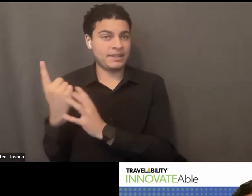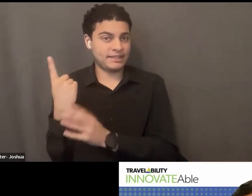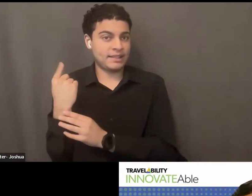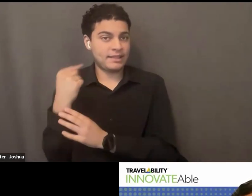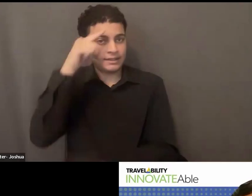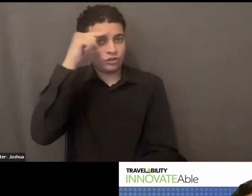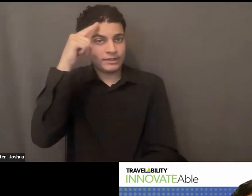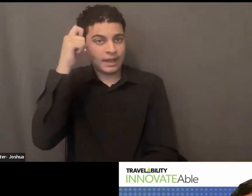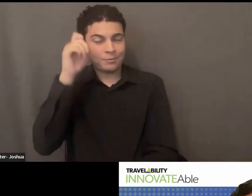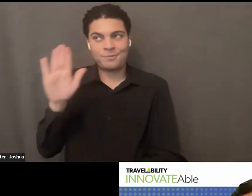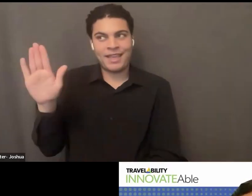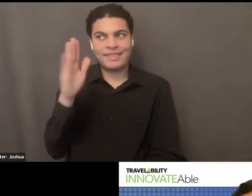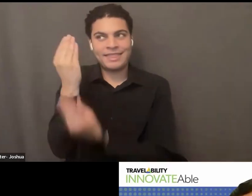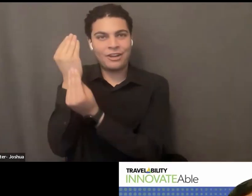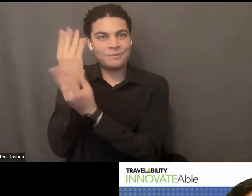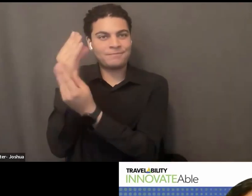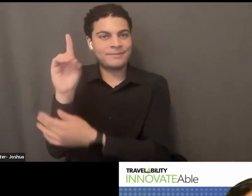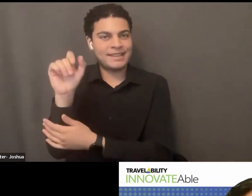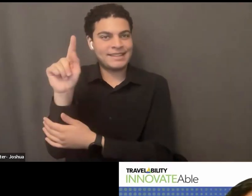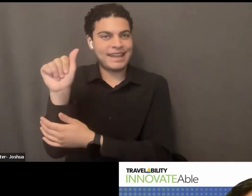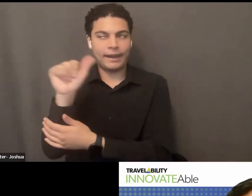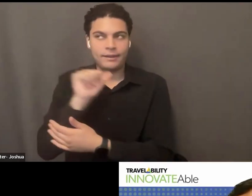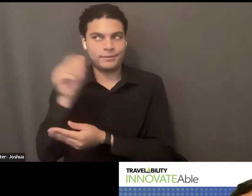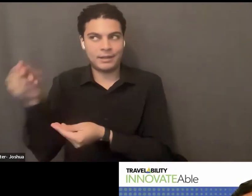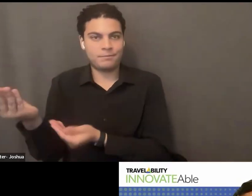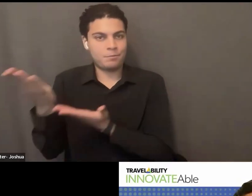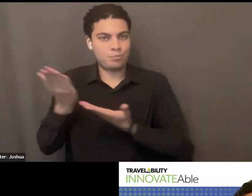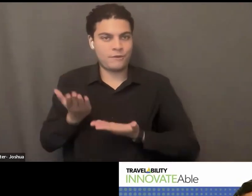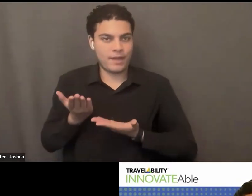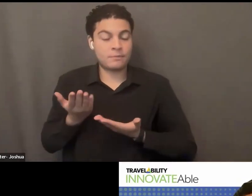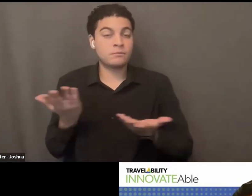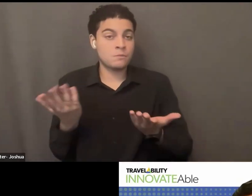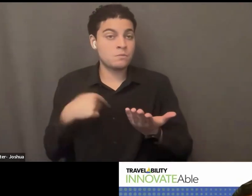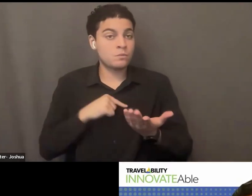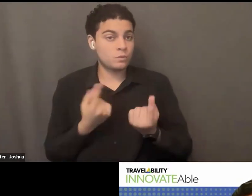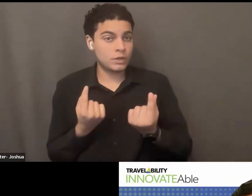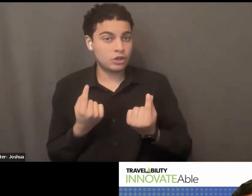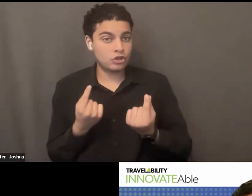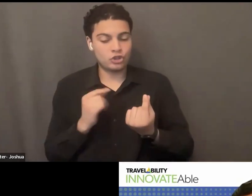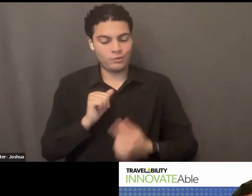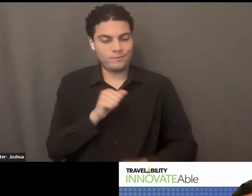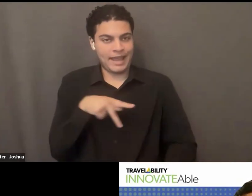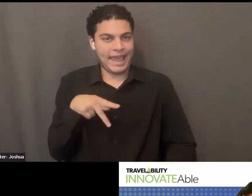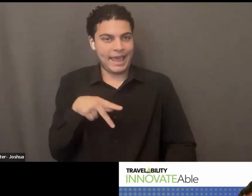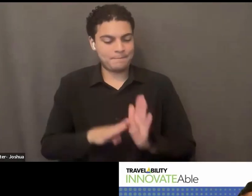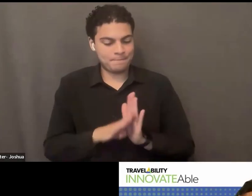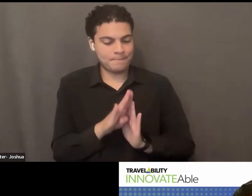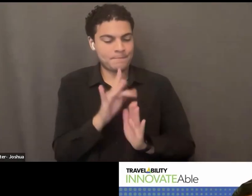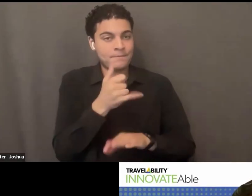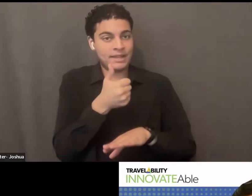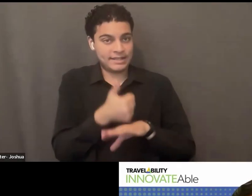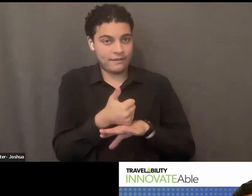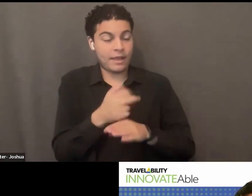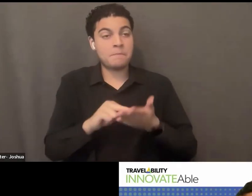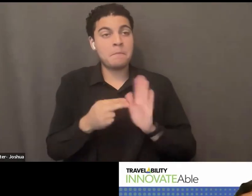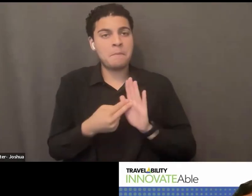data for their competition. So we develop our own app where we can have one of our employee basically